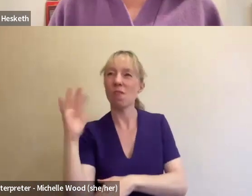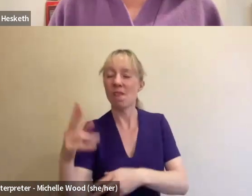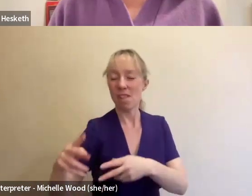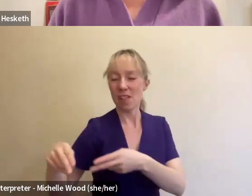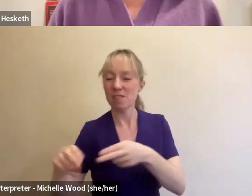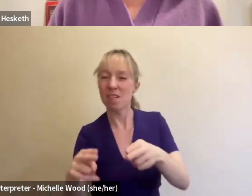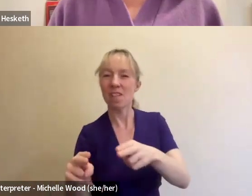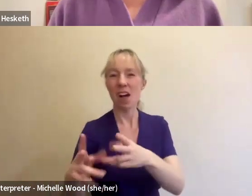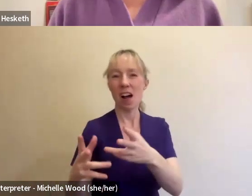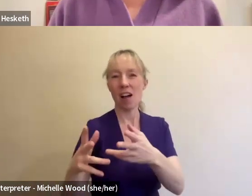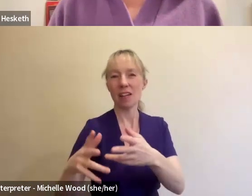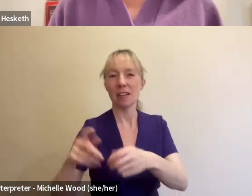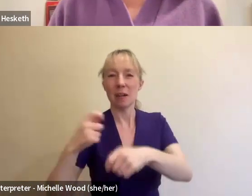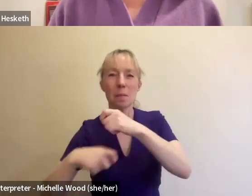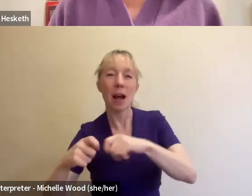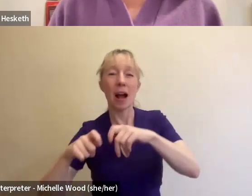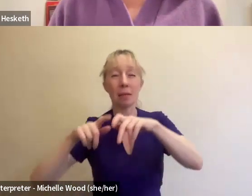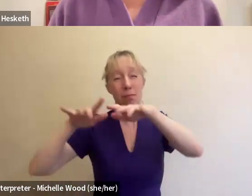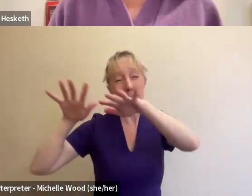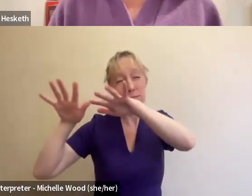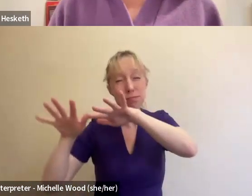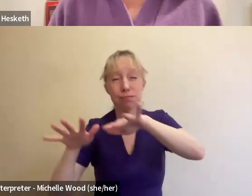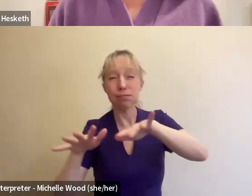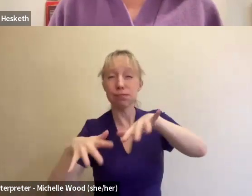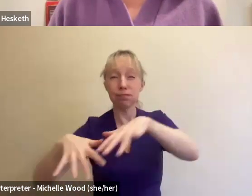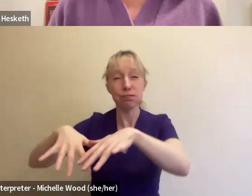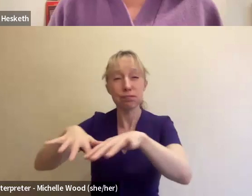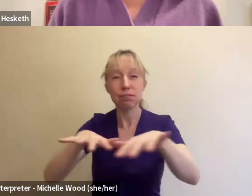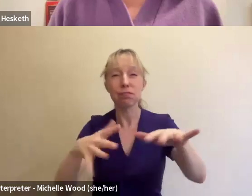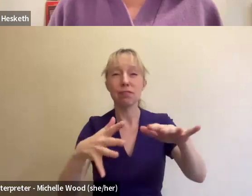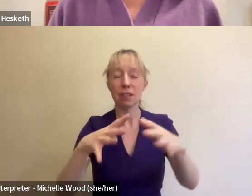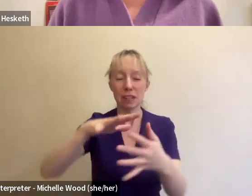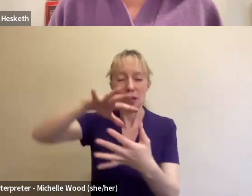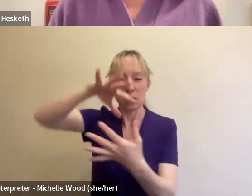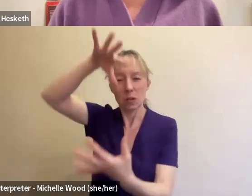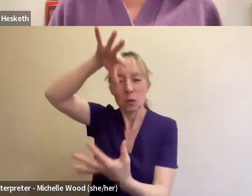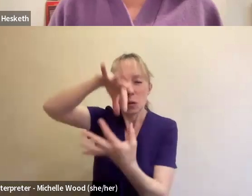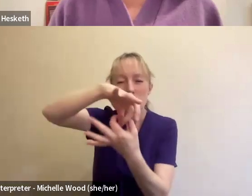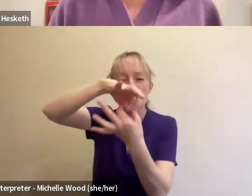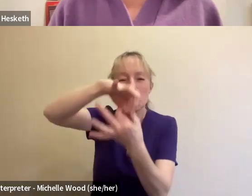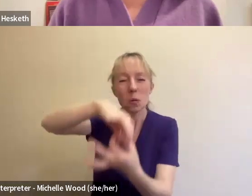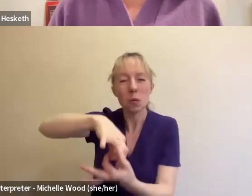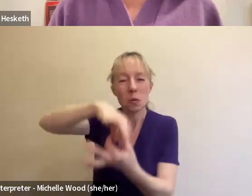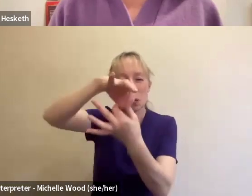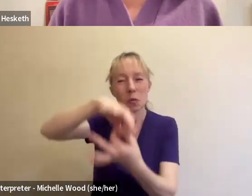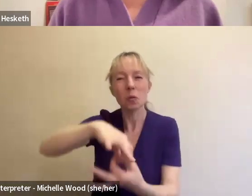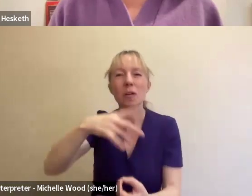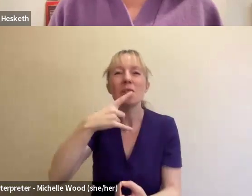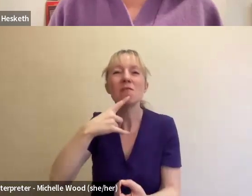flow of Sempayal, the heavy rainfall, inextricably blended with the fine, rich, reddish